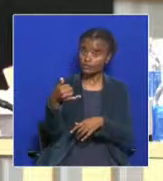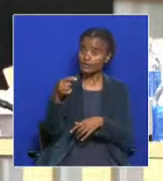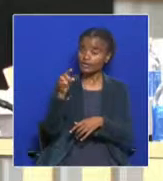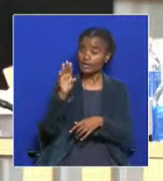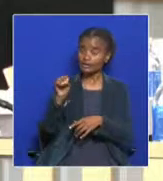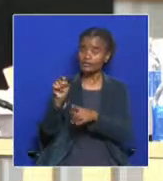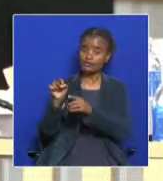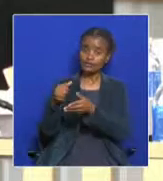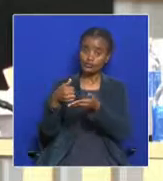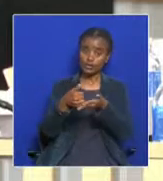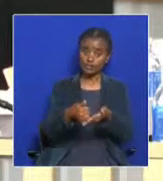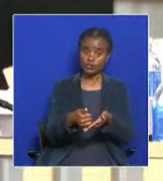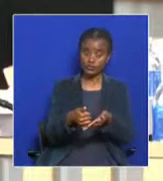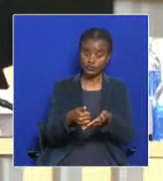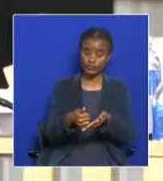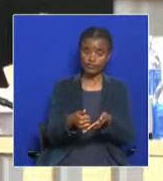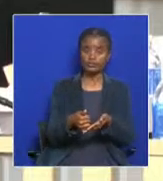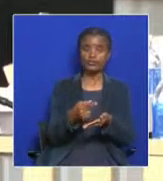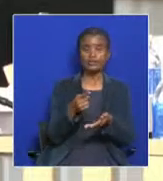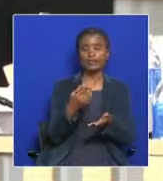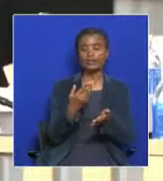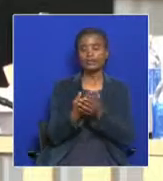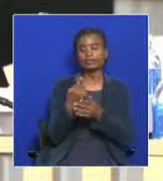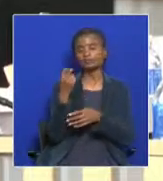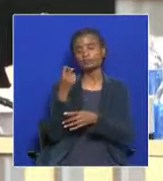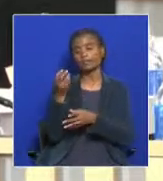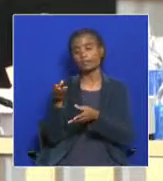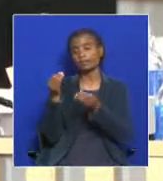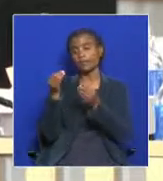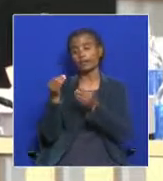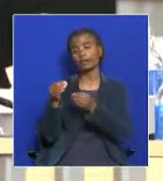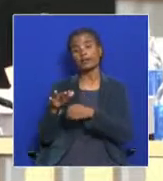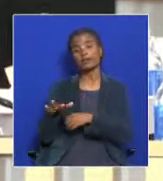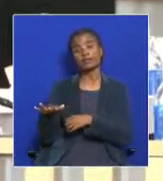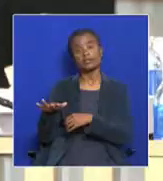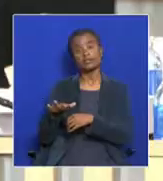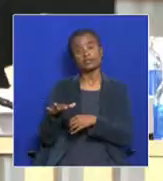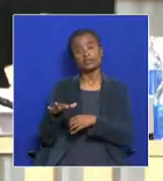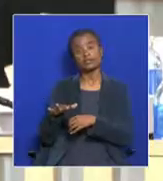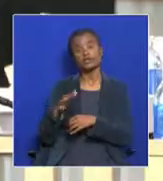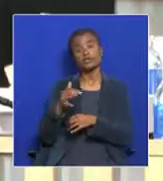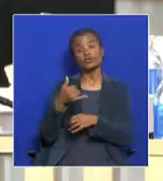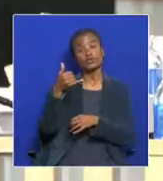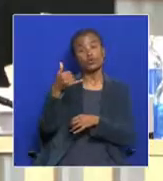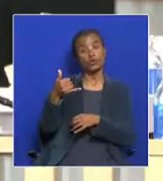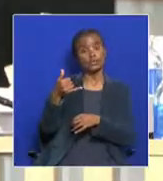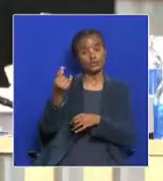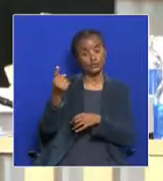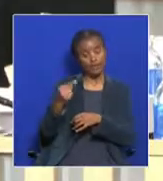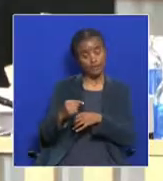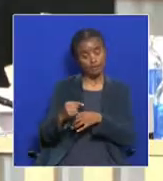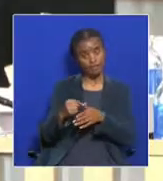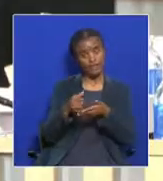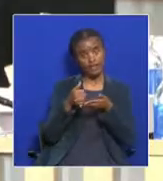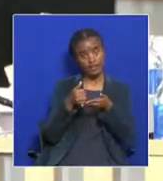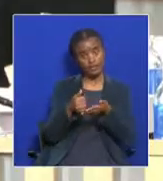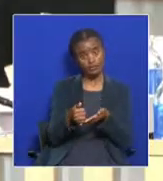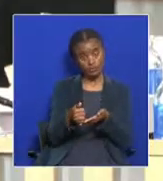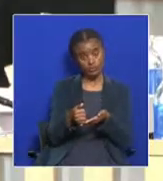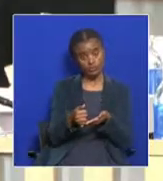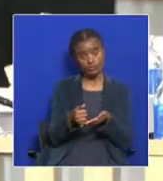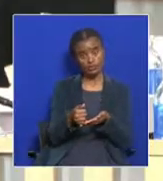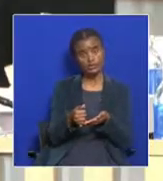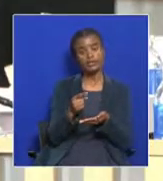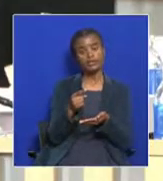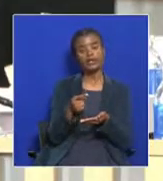to find a place. Once you had called him to come and assist you, you then sort of washed your hands off it while